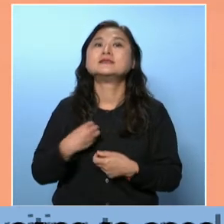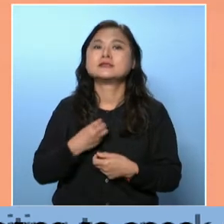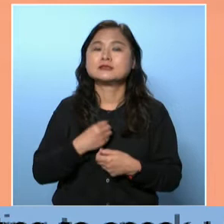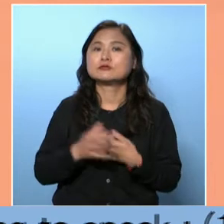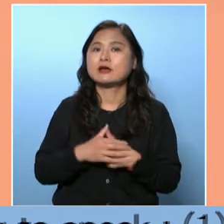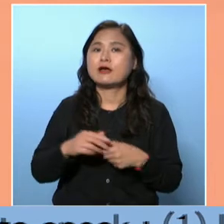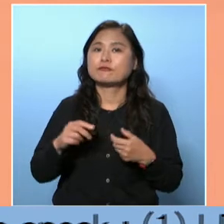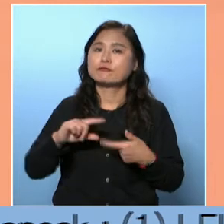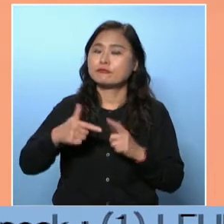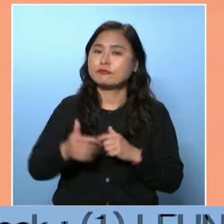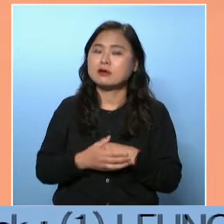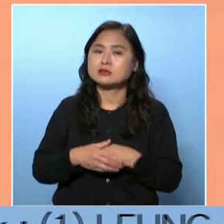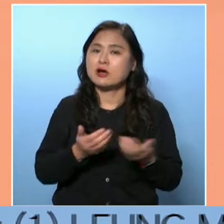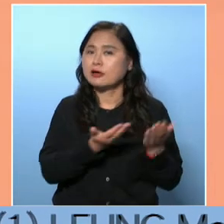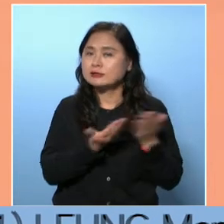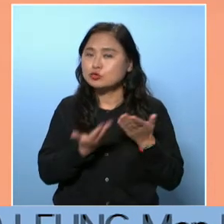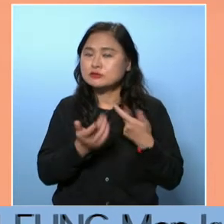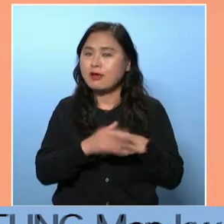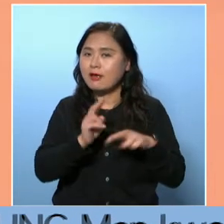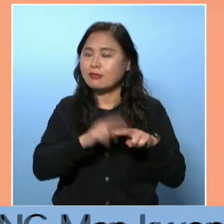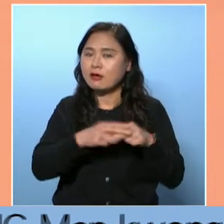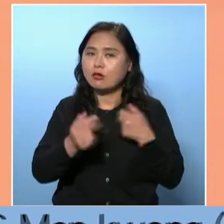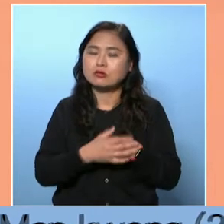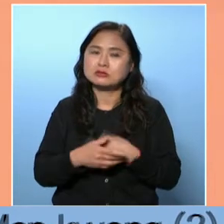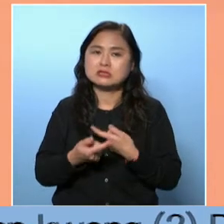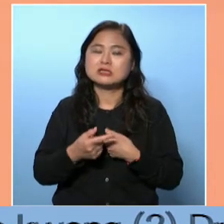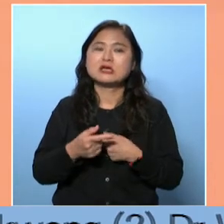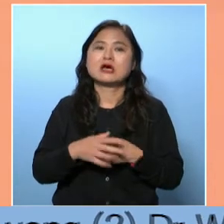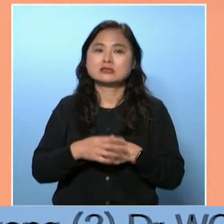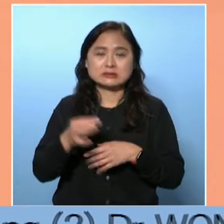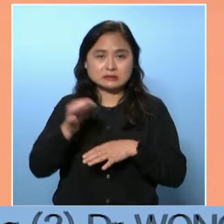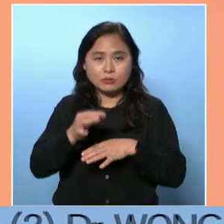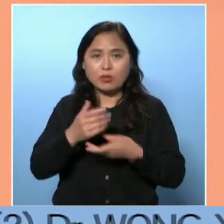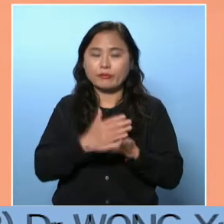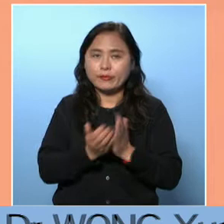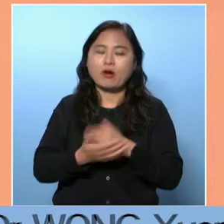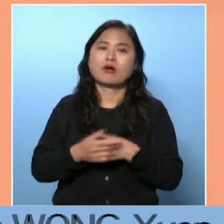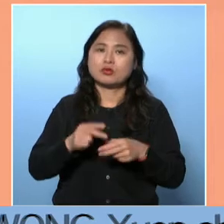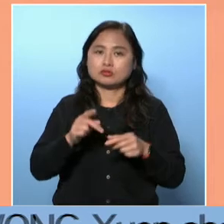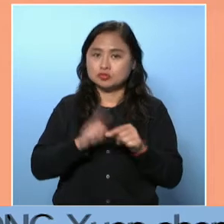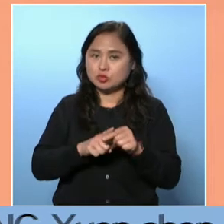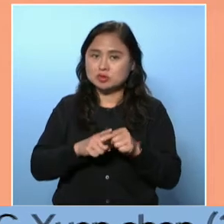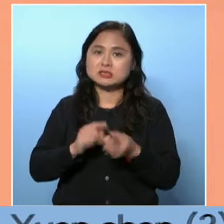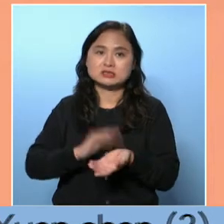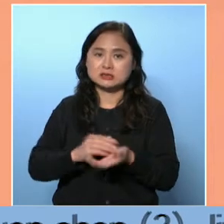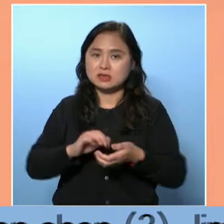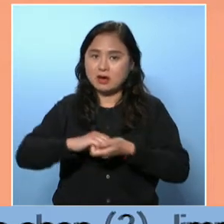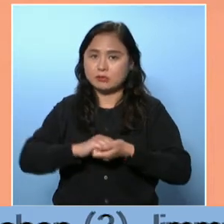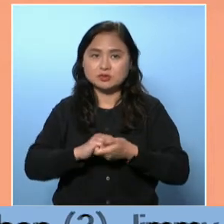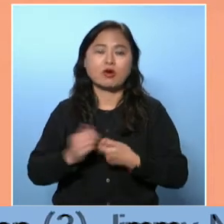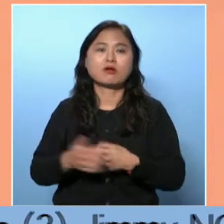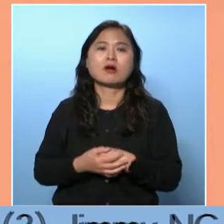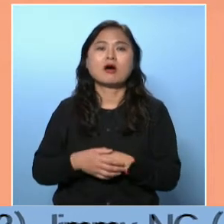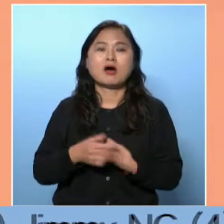facilities as well as treatment options using Chinese medicine. They should bring in experts from the mainland. So together with the